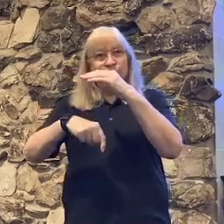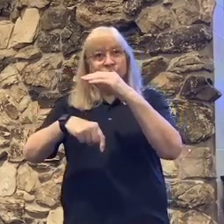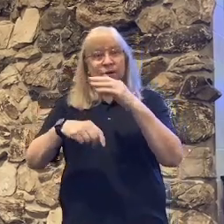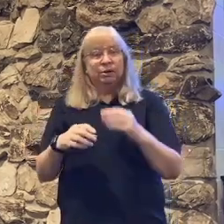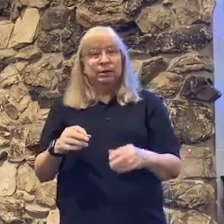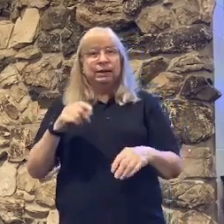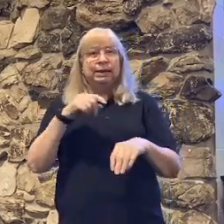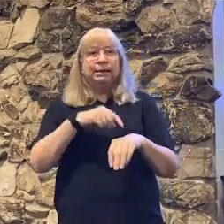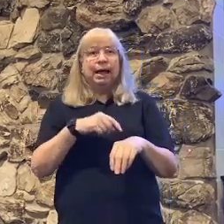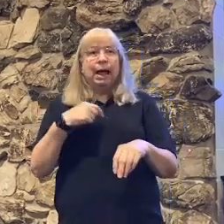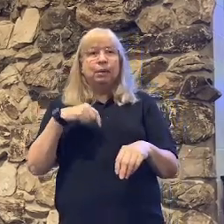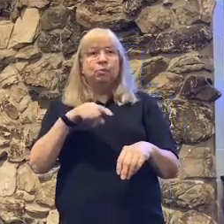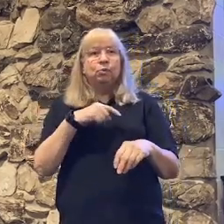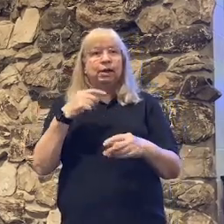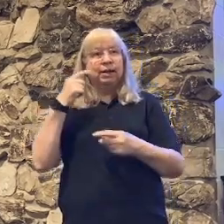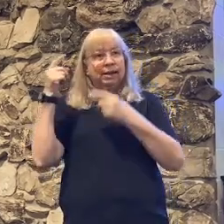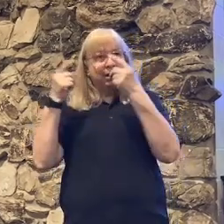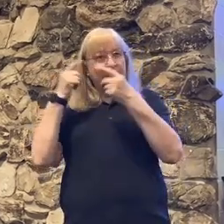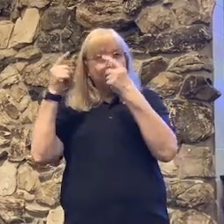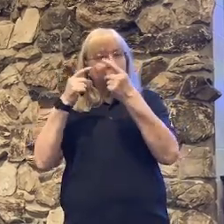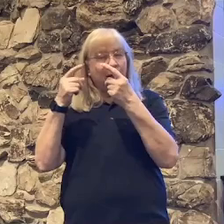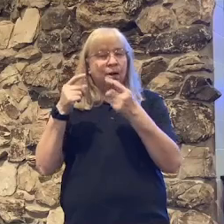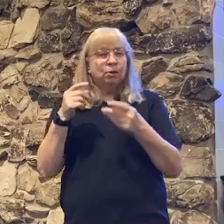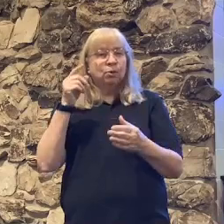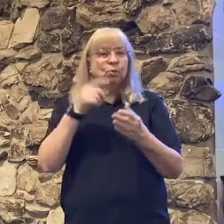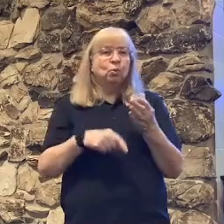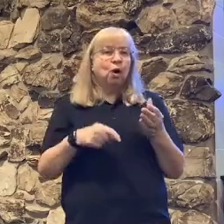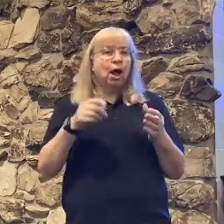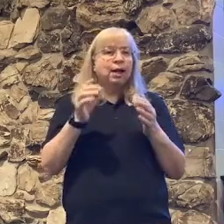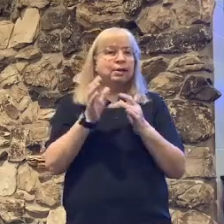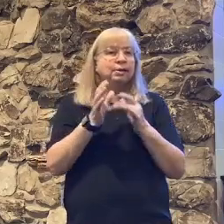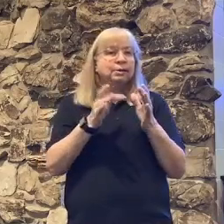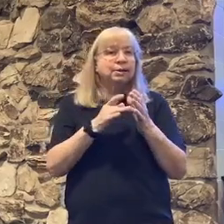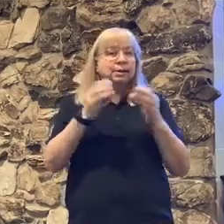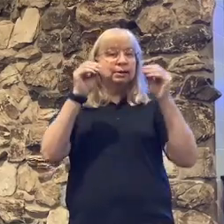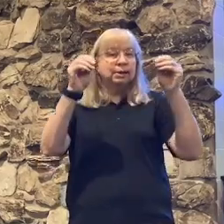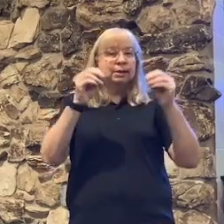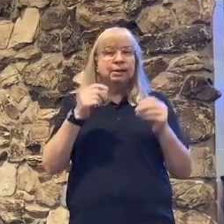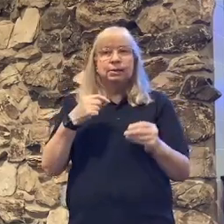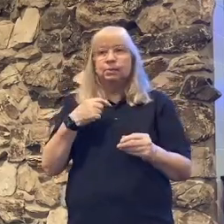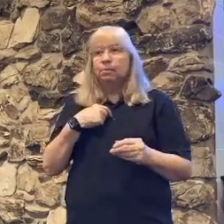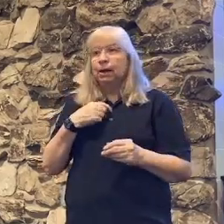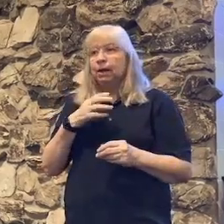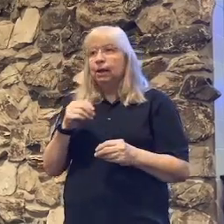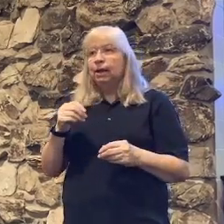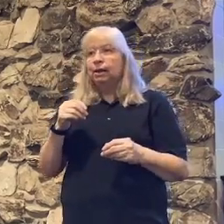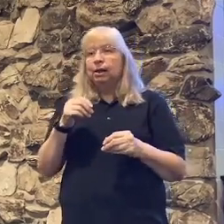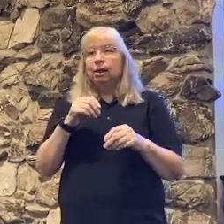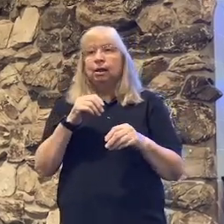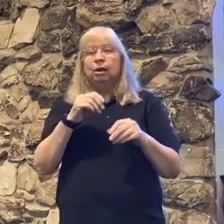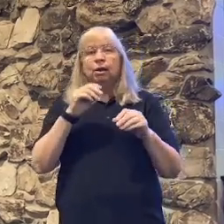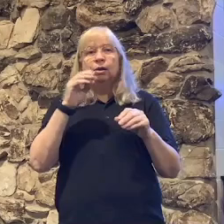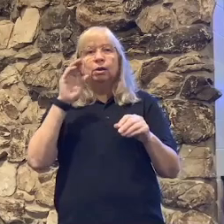It's time we start thinking about what did Jesus teach me in the Sermon on the Mount,